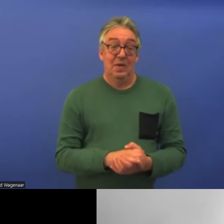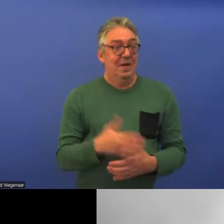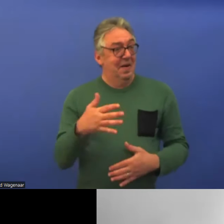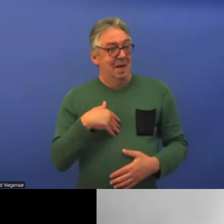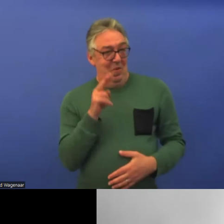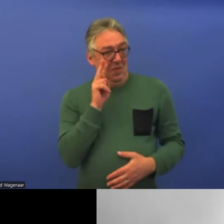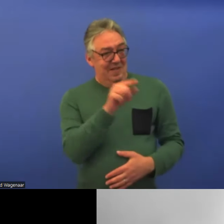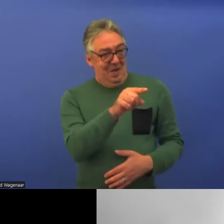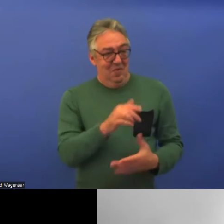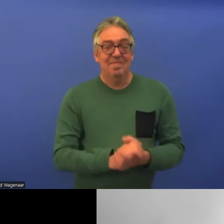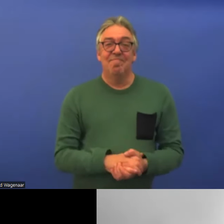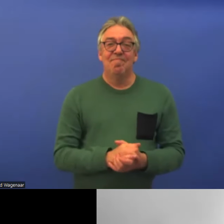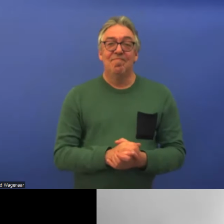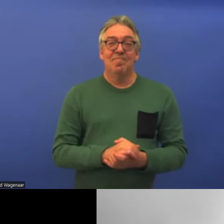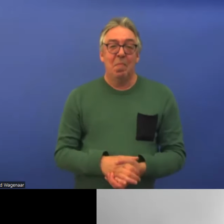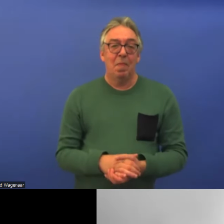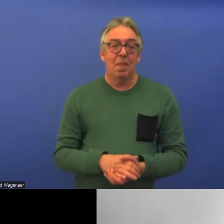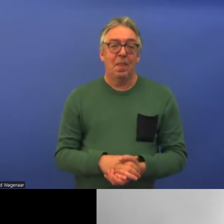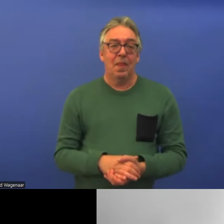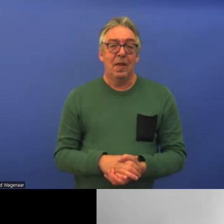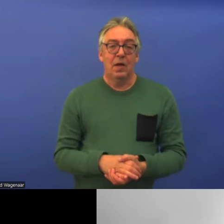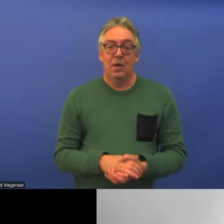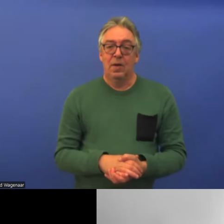the participants here.